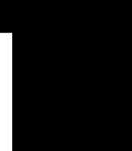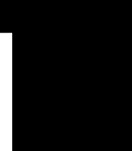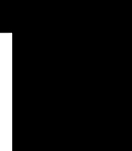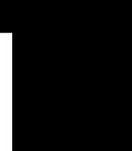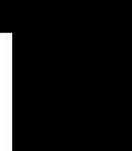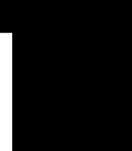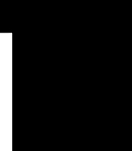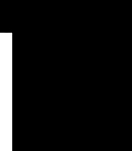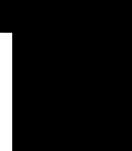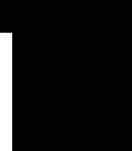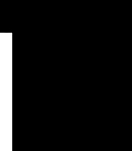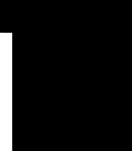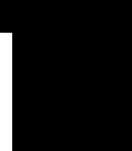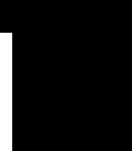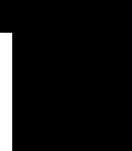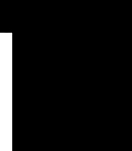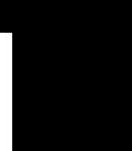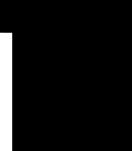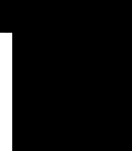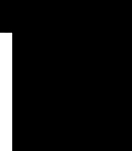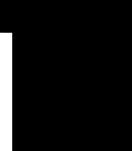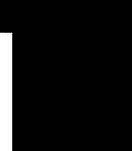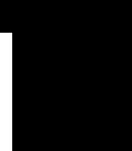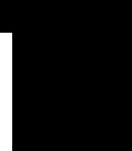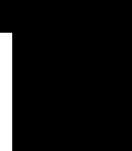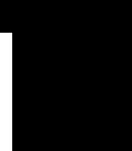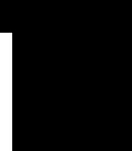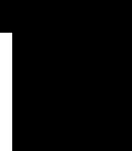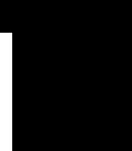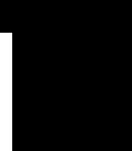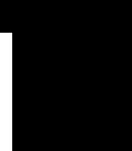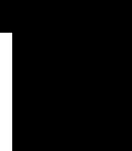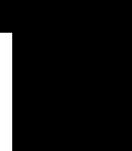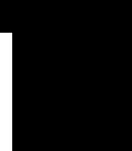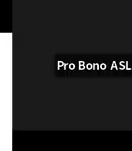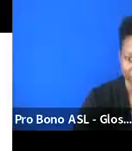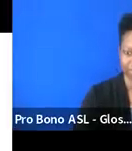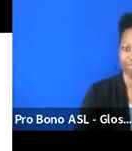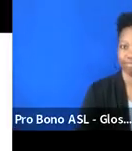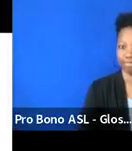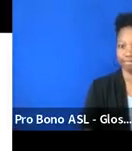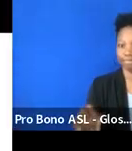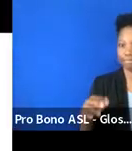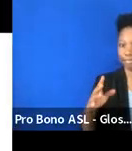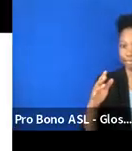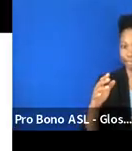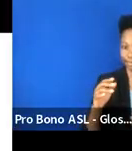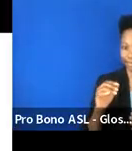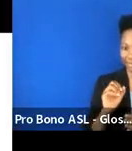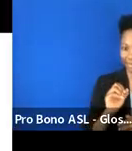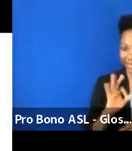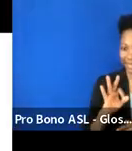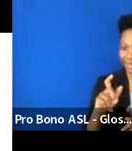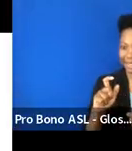these italicized words do not really speak to you and the way you make art or why you make art, feel free to generate your